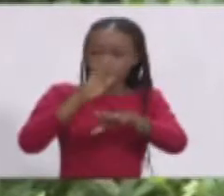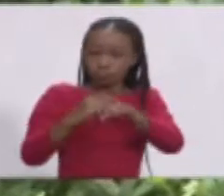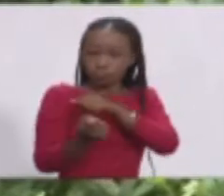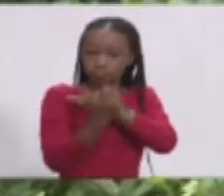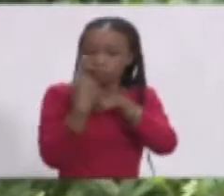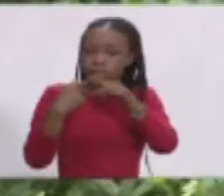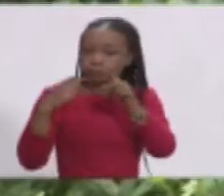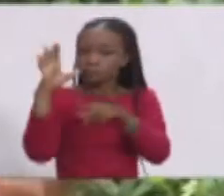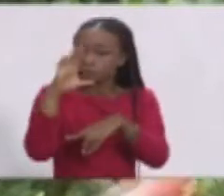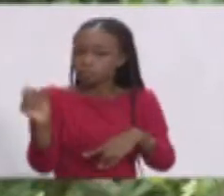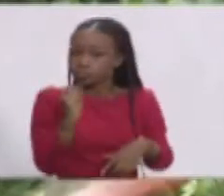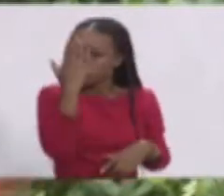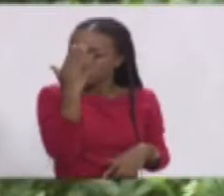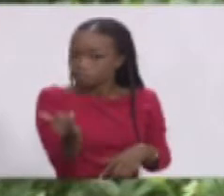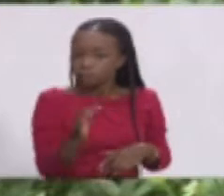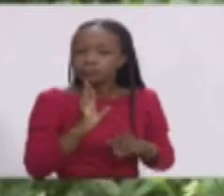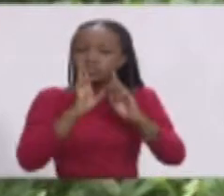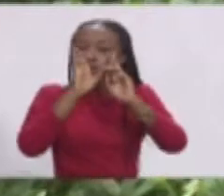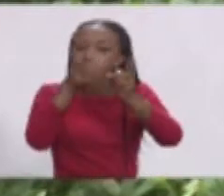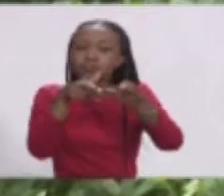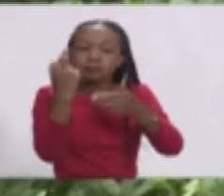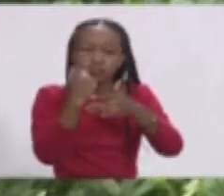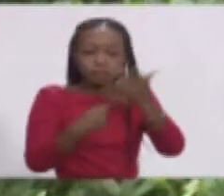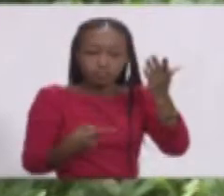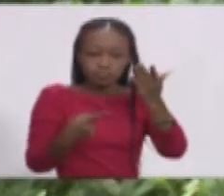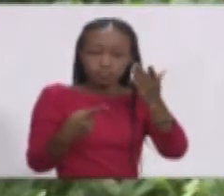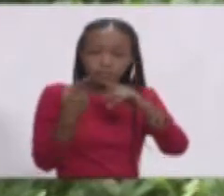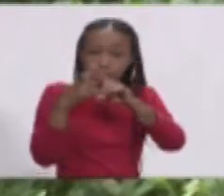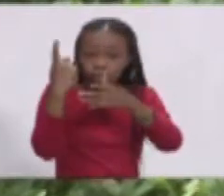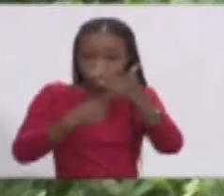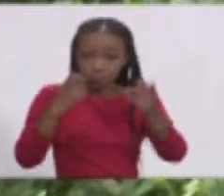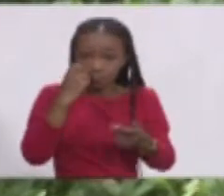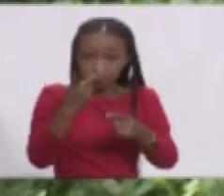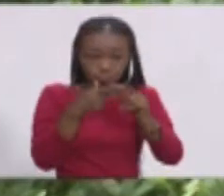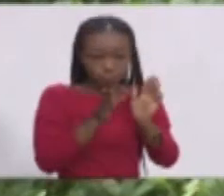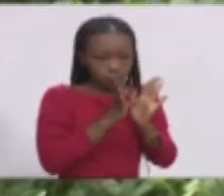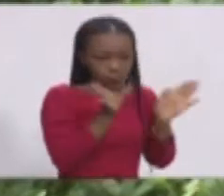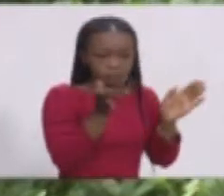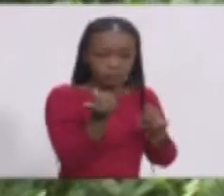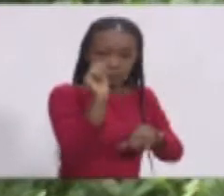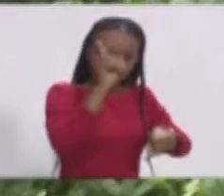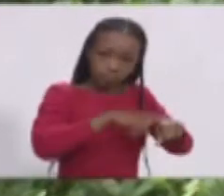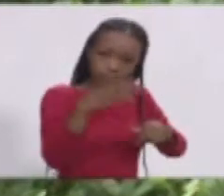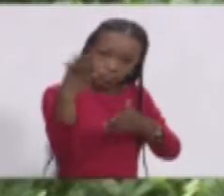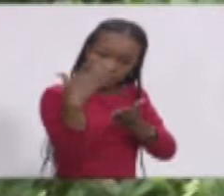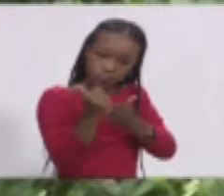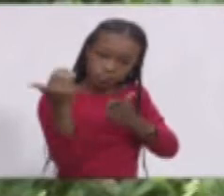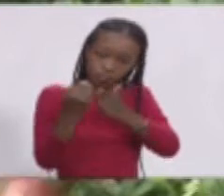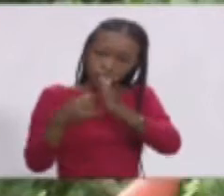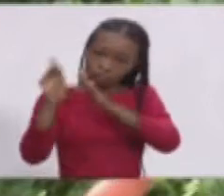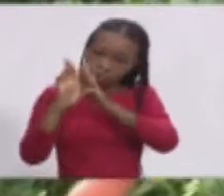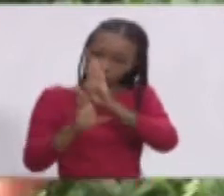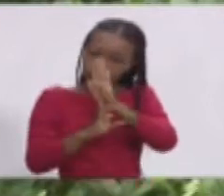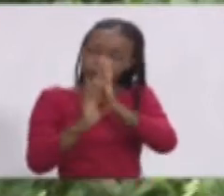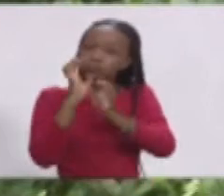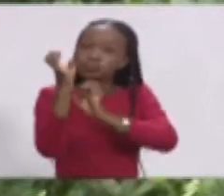the CS, because I think he was responding to the need he had seen from the public. And also gives him a challenge that every time they bring in new measures, they need to